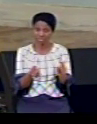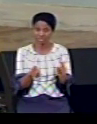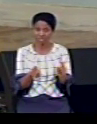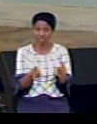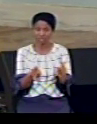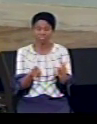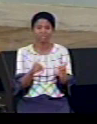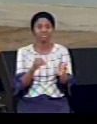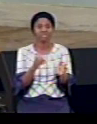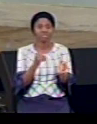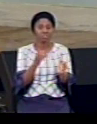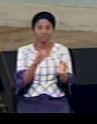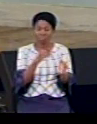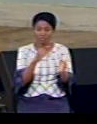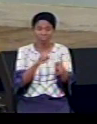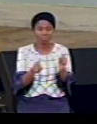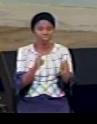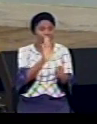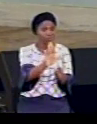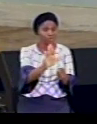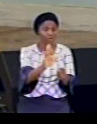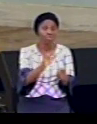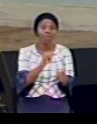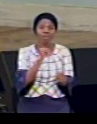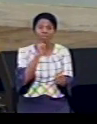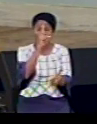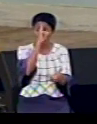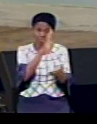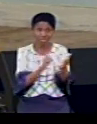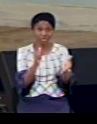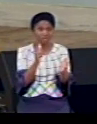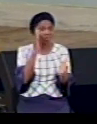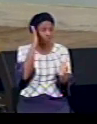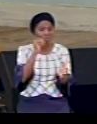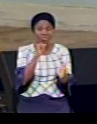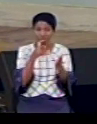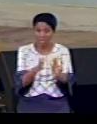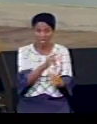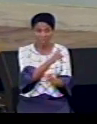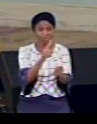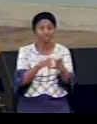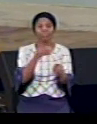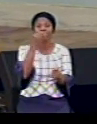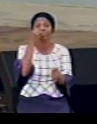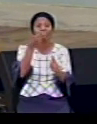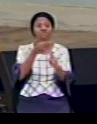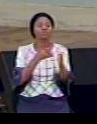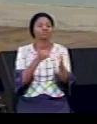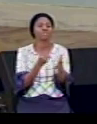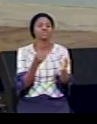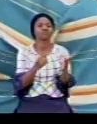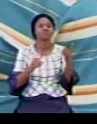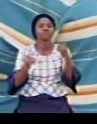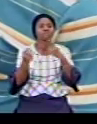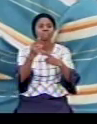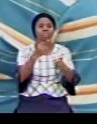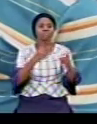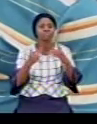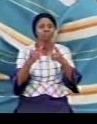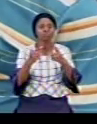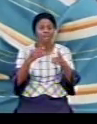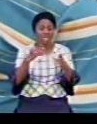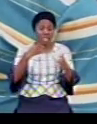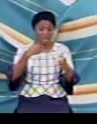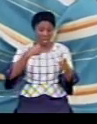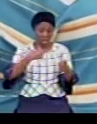your unbelief will not allow you to eat part of it. I will eat part of the goodness of